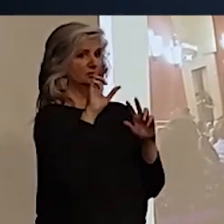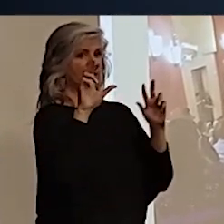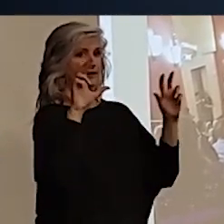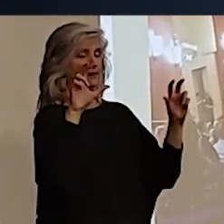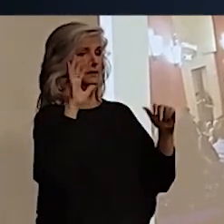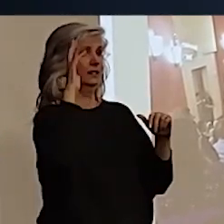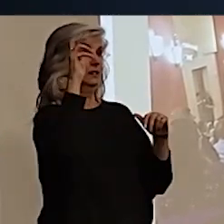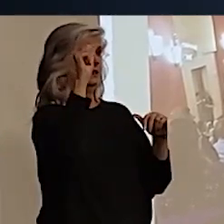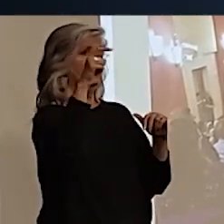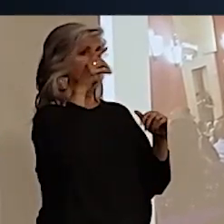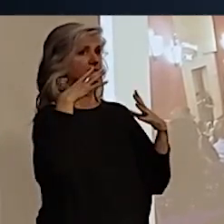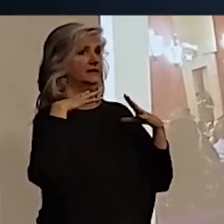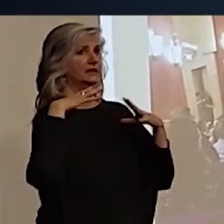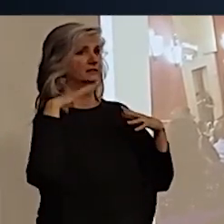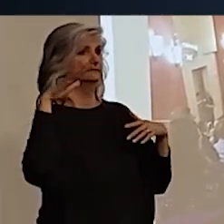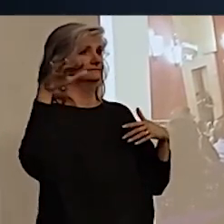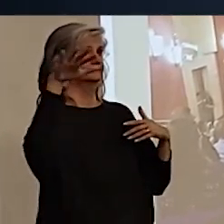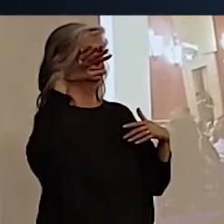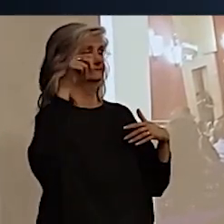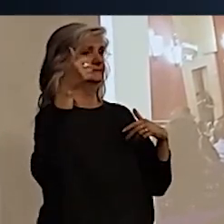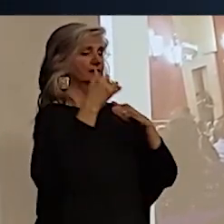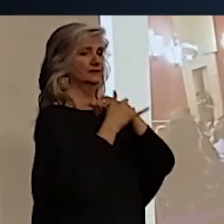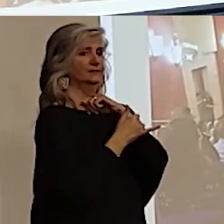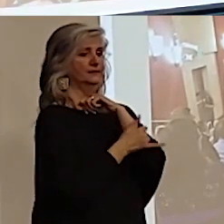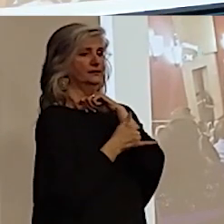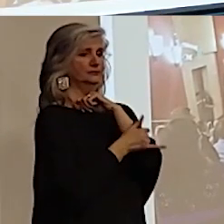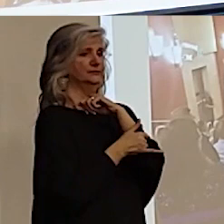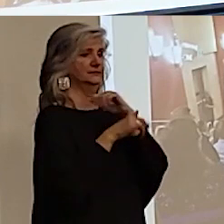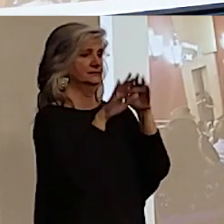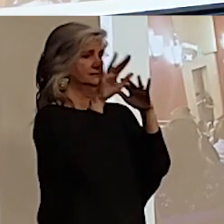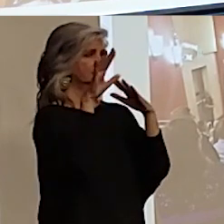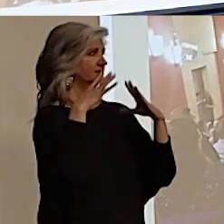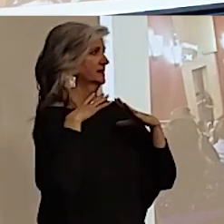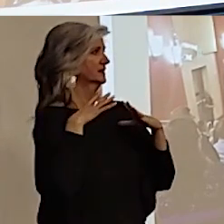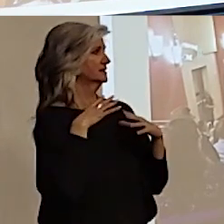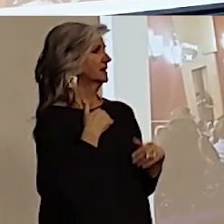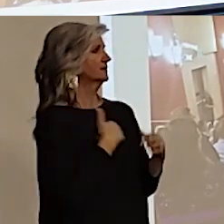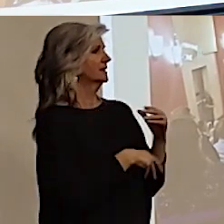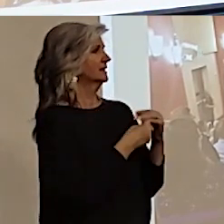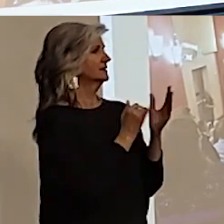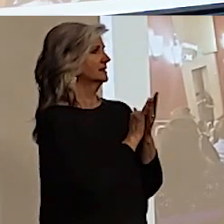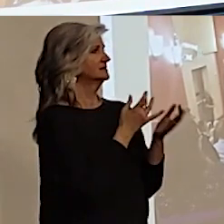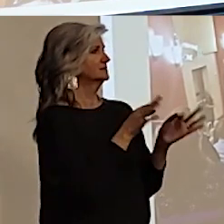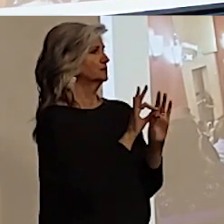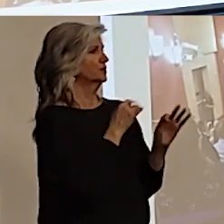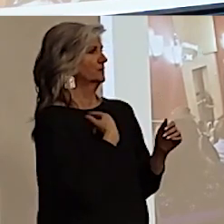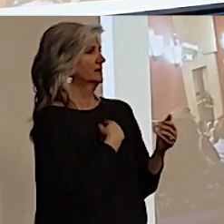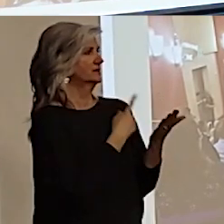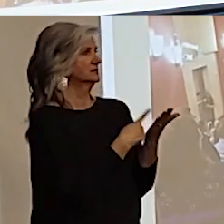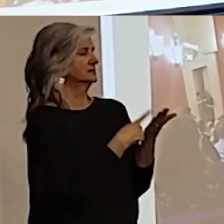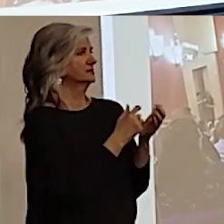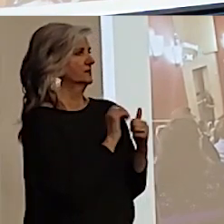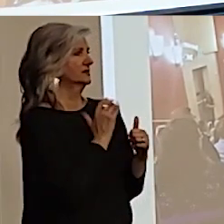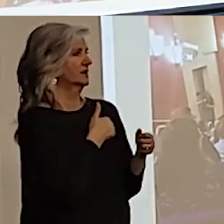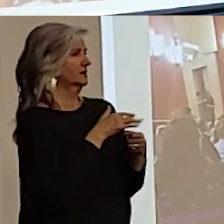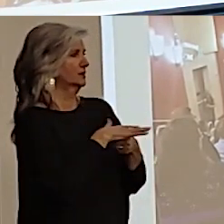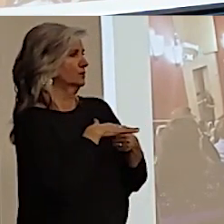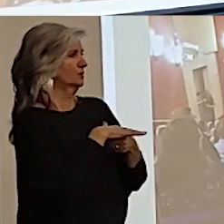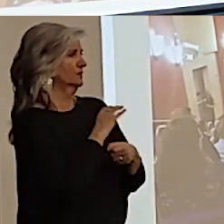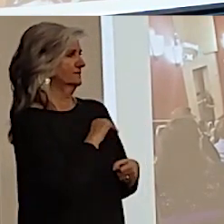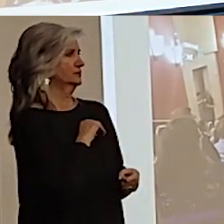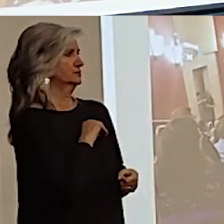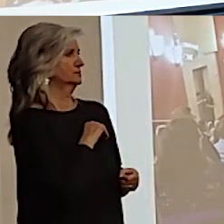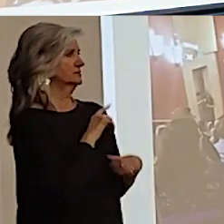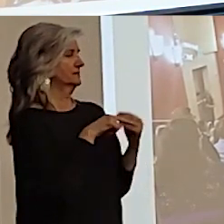Caymans, Corpus Christi maybe, I'm not sure. Yeah, I just wanted to add that. That's important that we can talk to our local officials about too. I